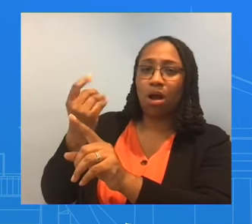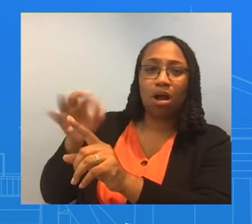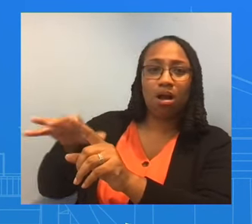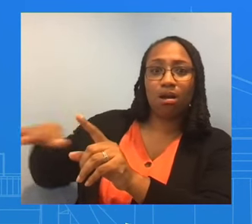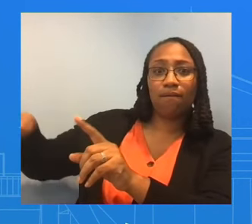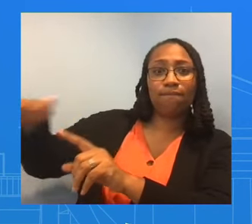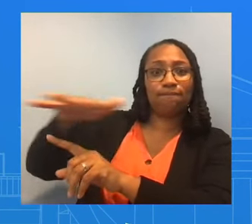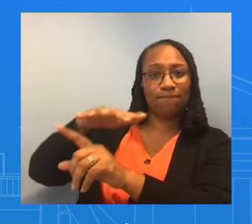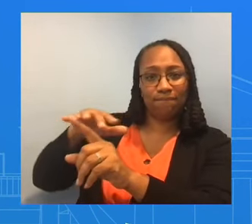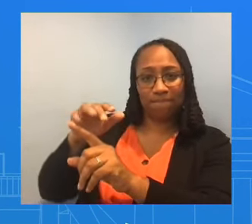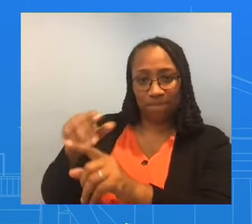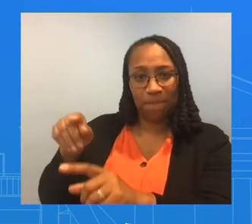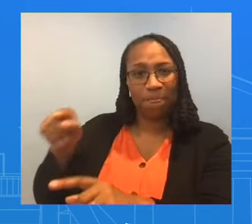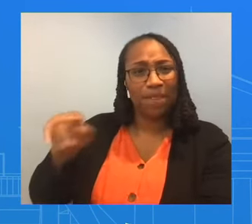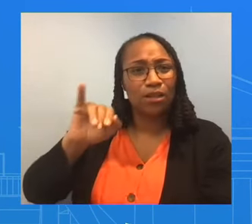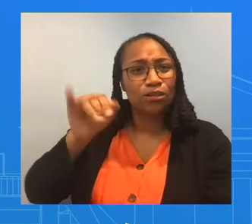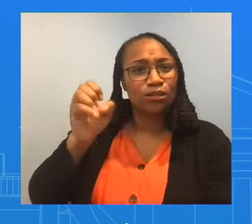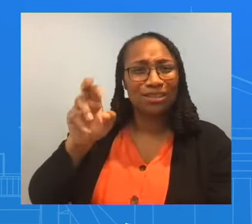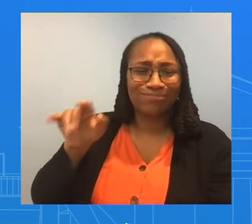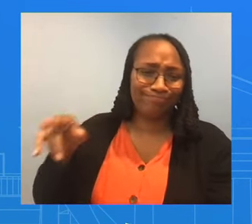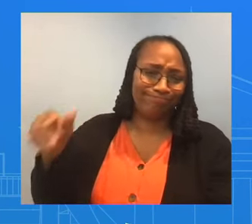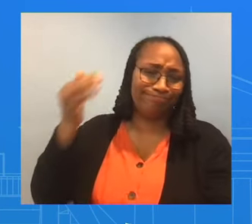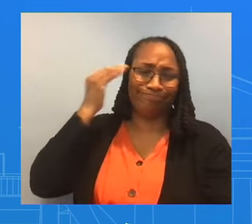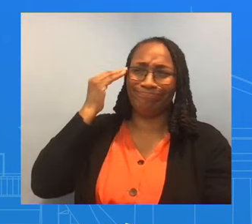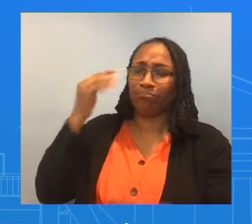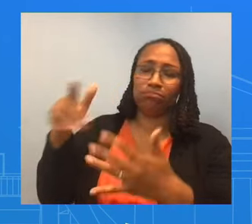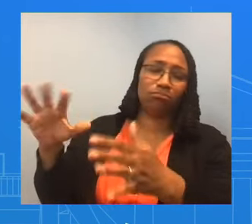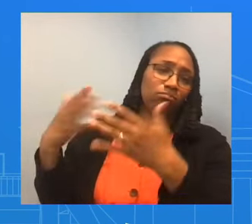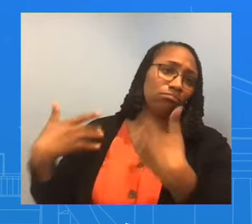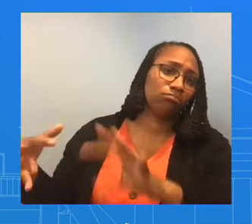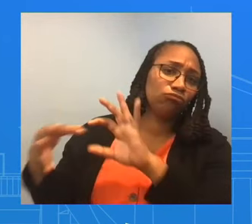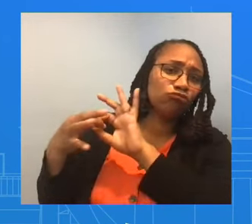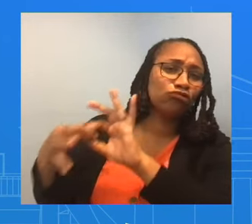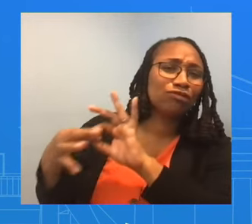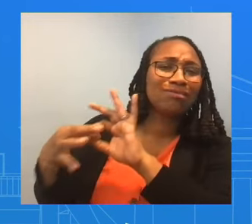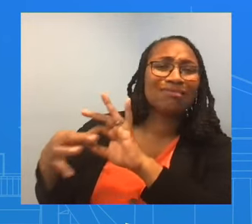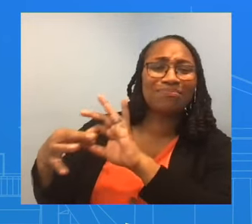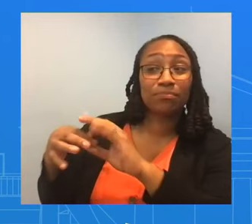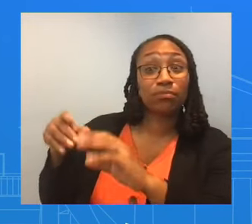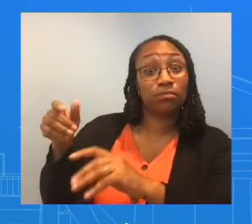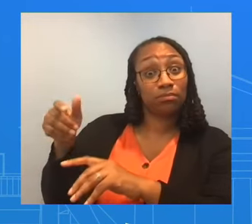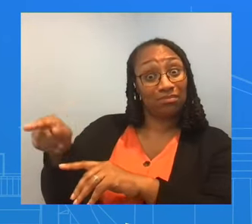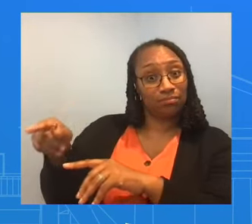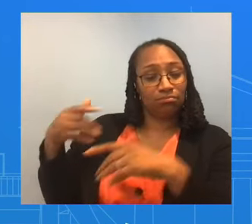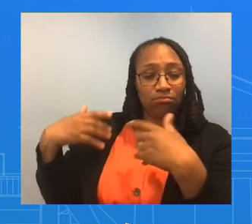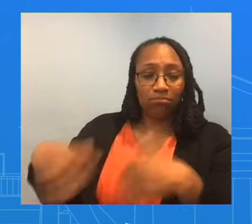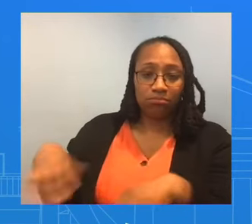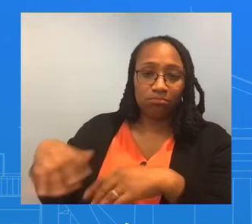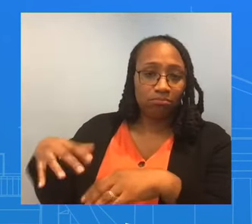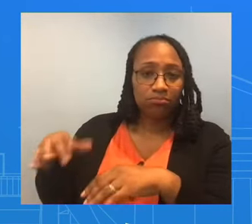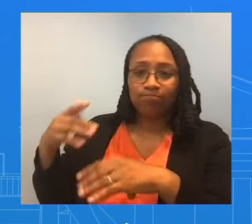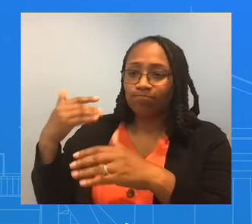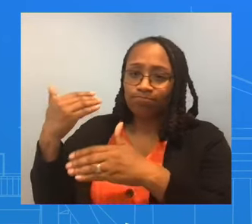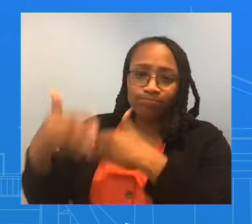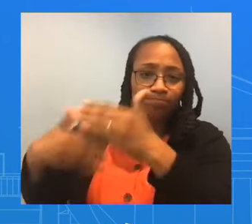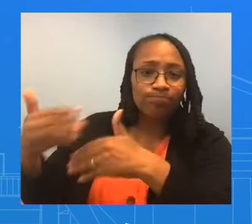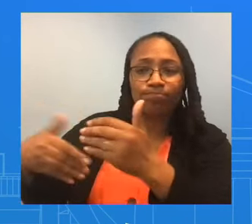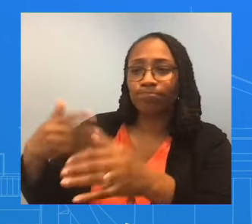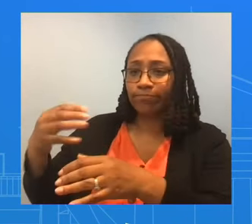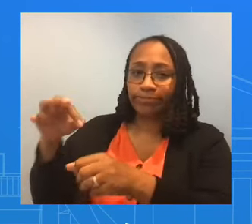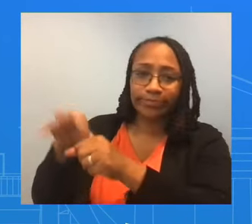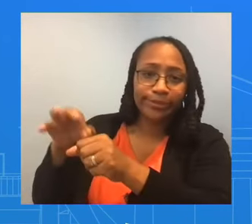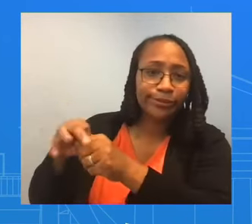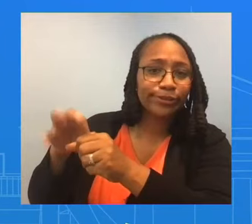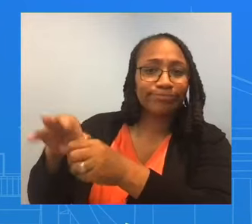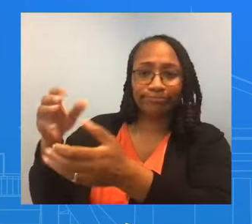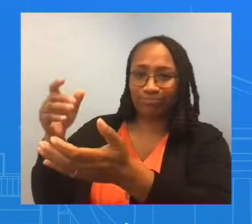relationship with the president as vice president, so we look forward to getting him through. Certainly, he has the full support of